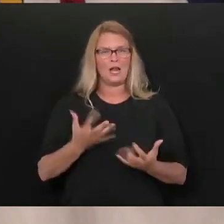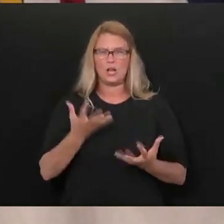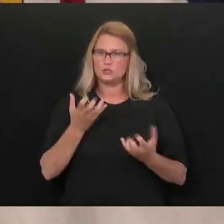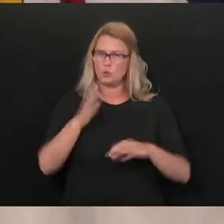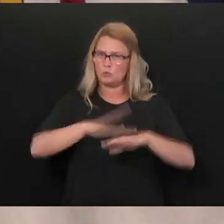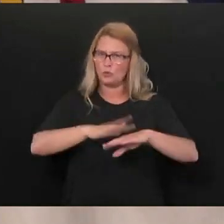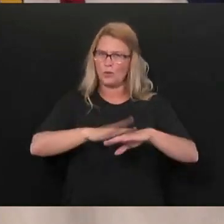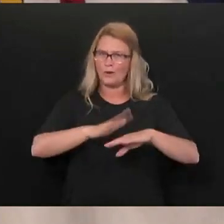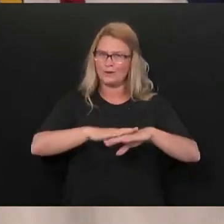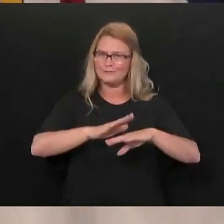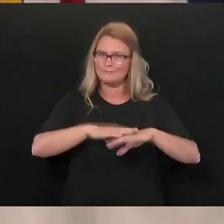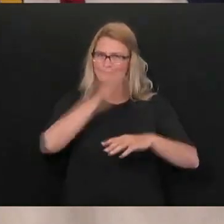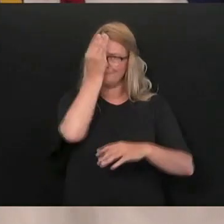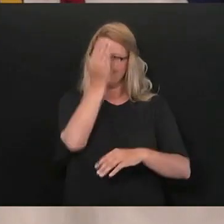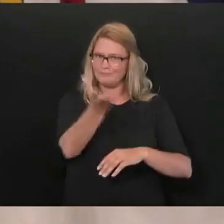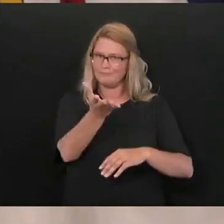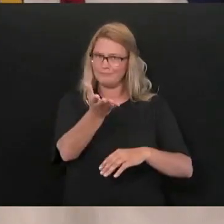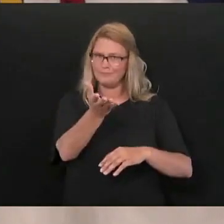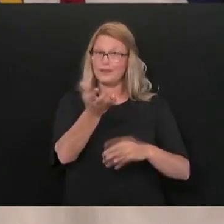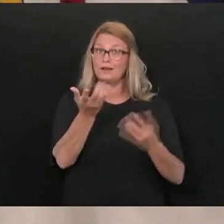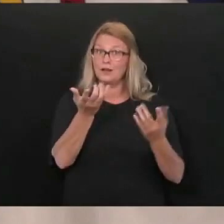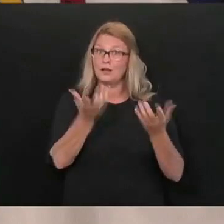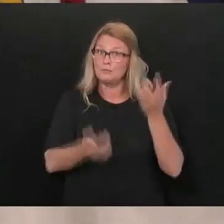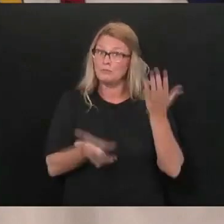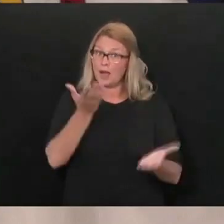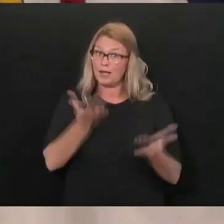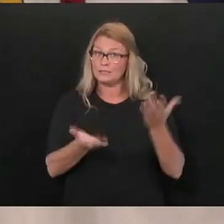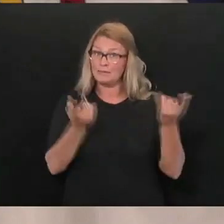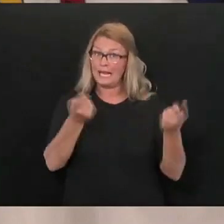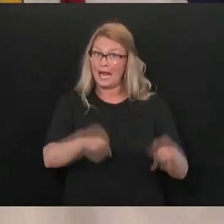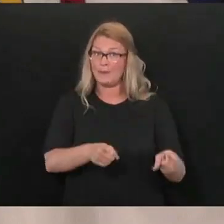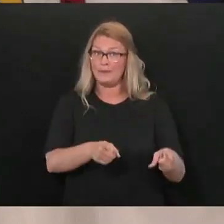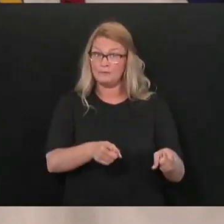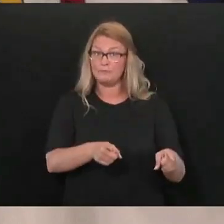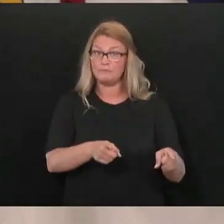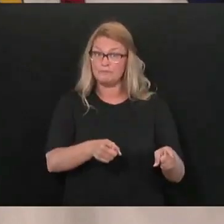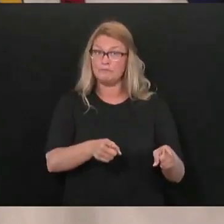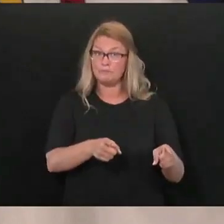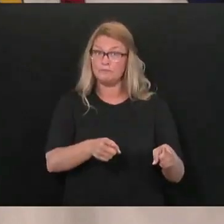notice of something that could very well be coming.